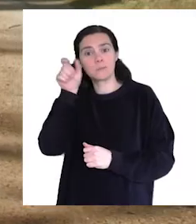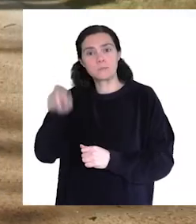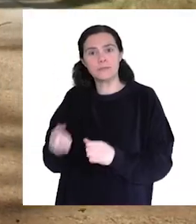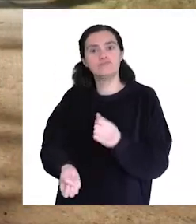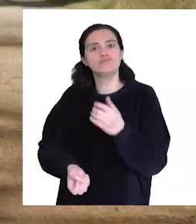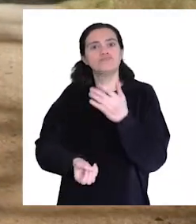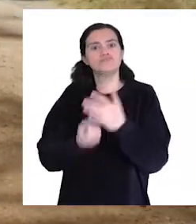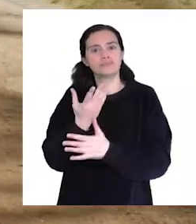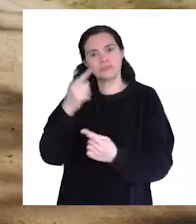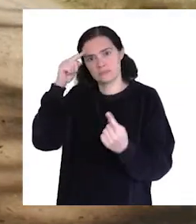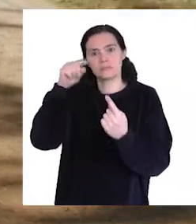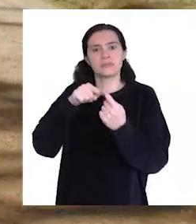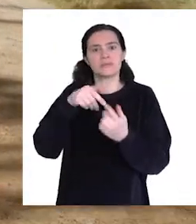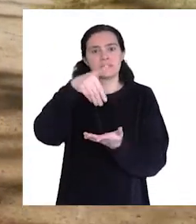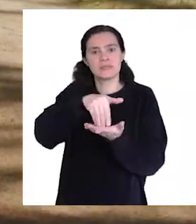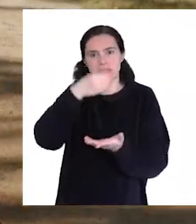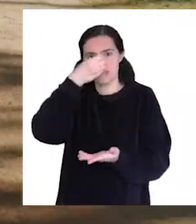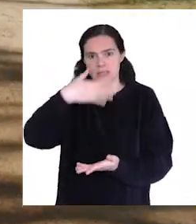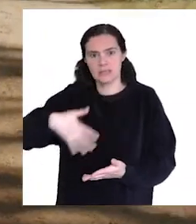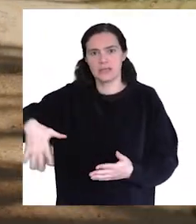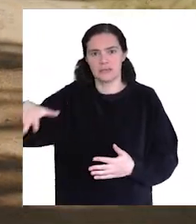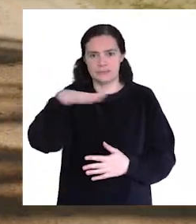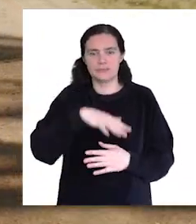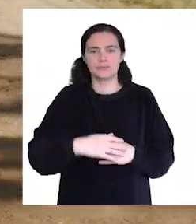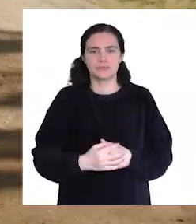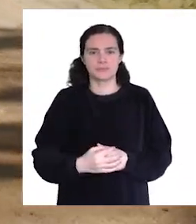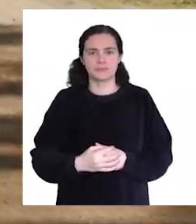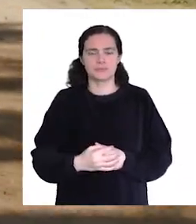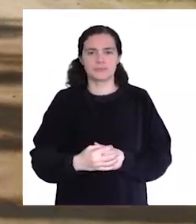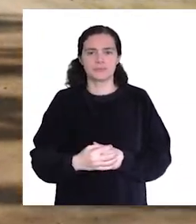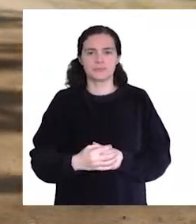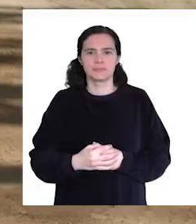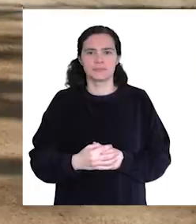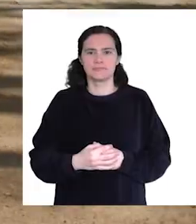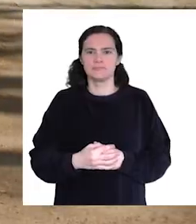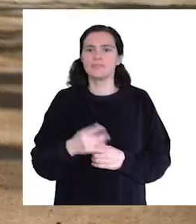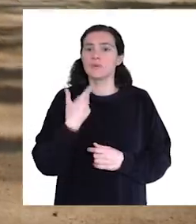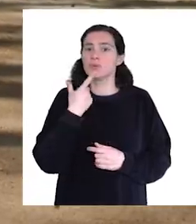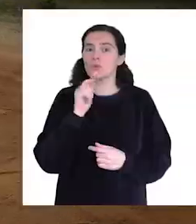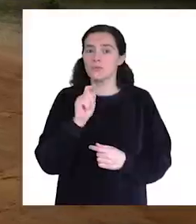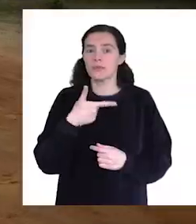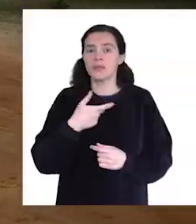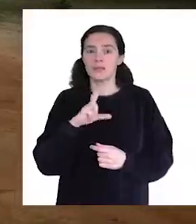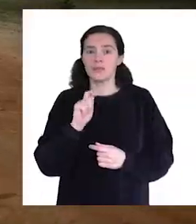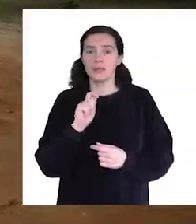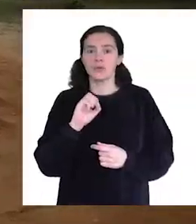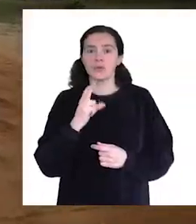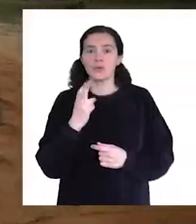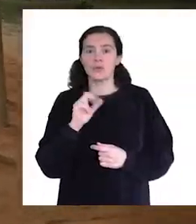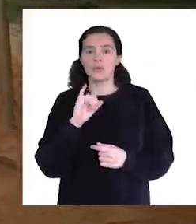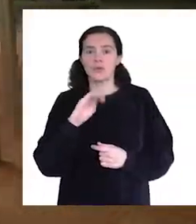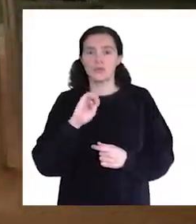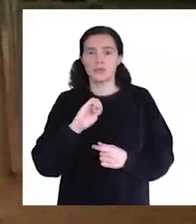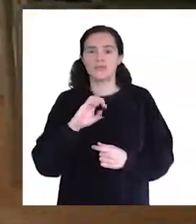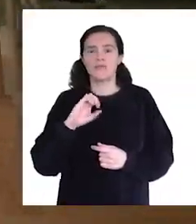produced for Serralves Park, which is called the Curious